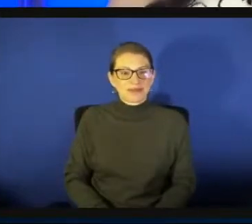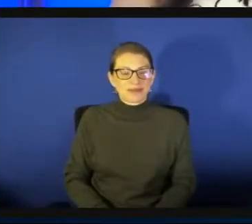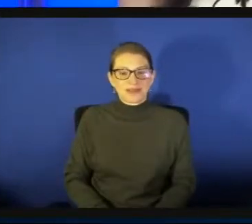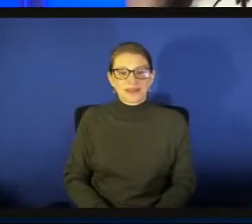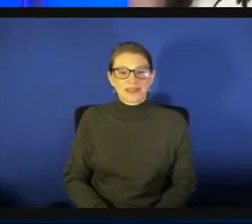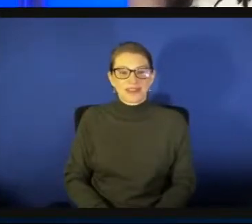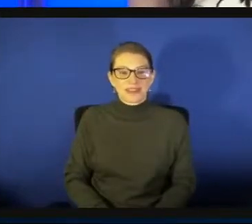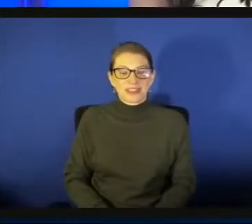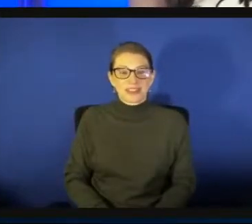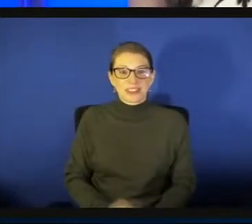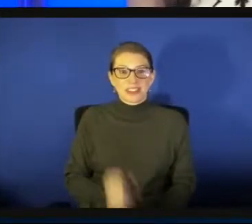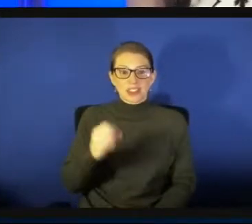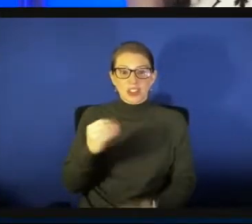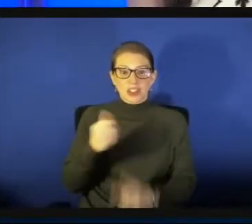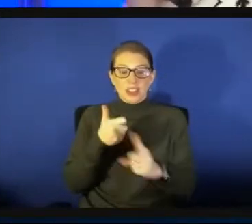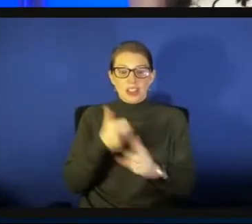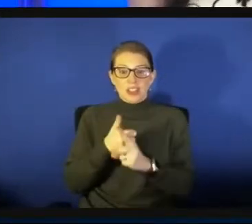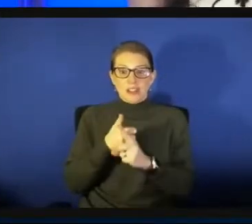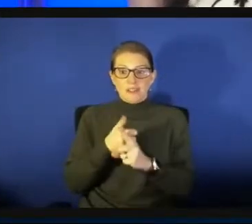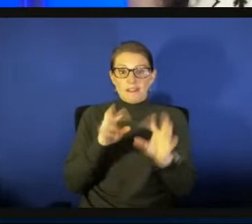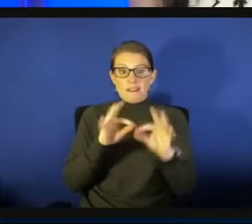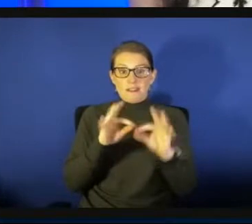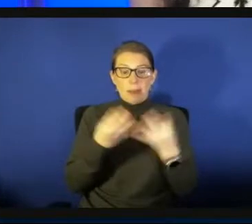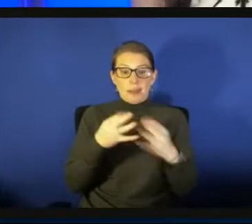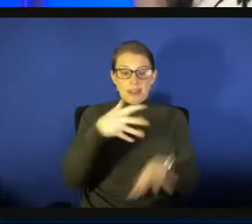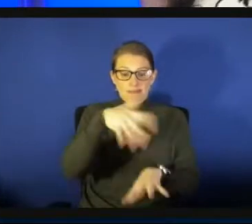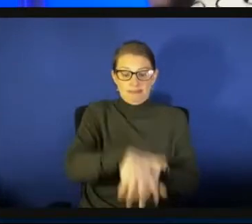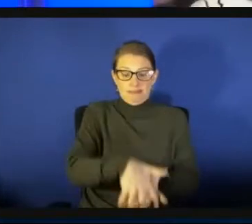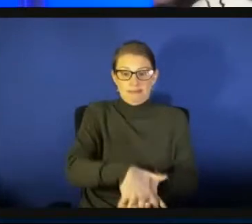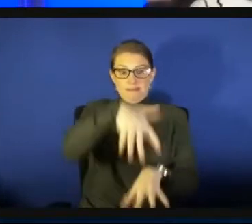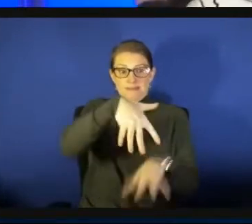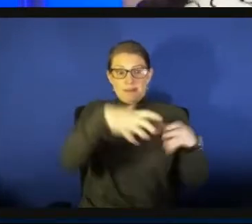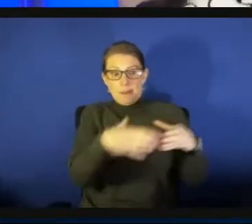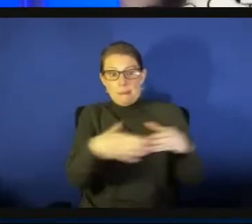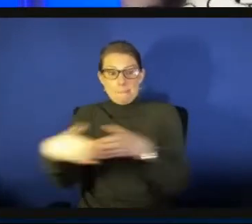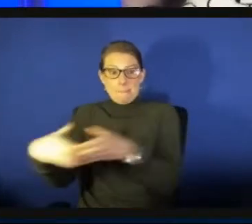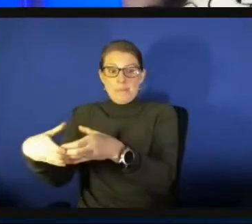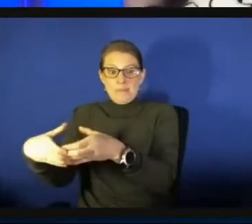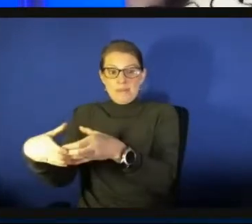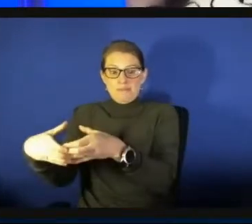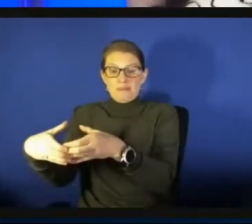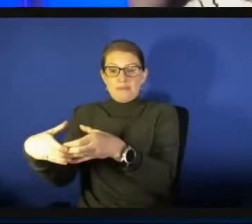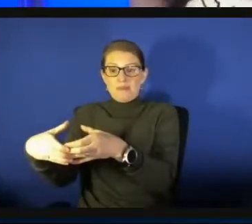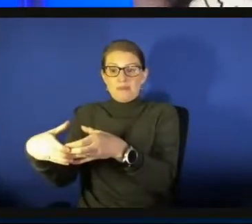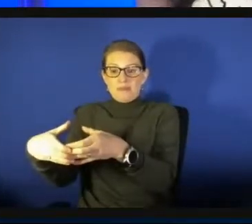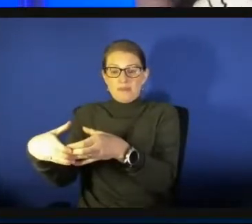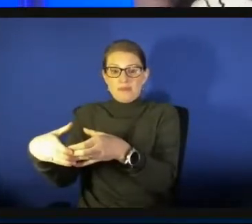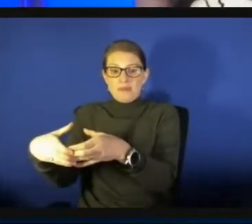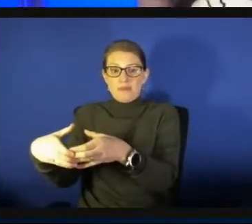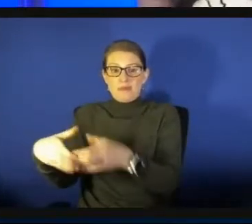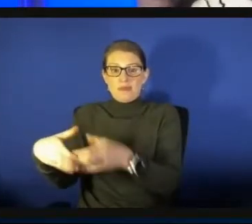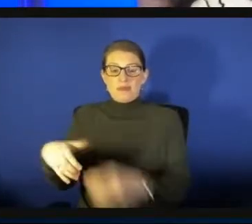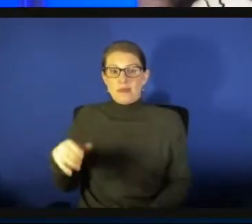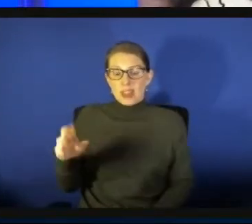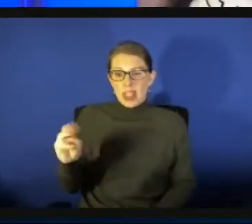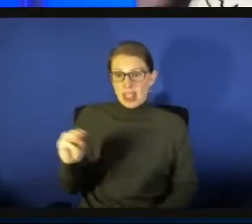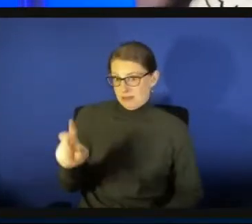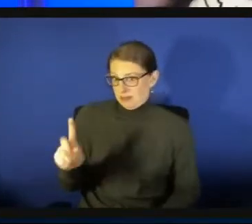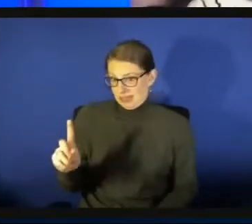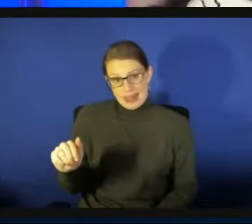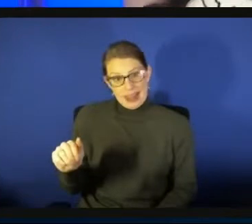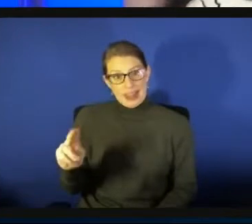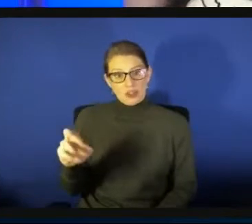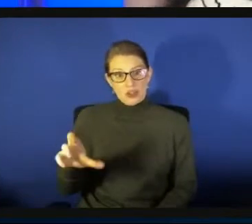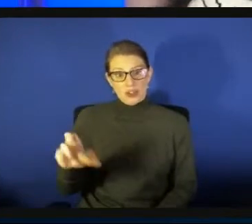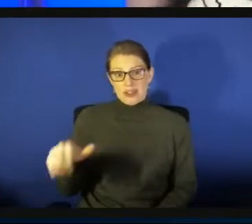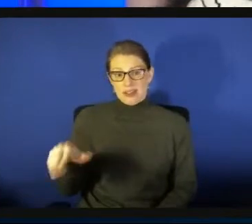to take your whole family, and of course you want to be with your boy, go all the way to MD Anderson. How was that emotionally